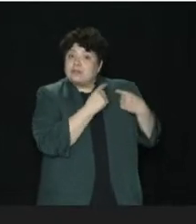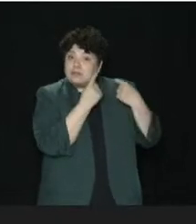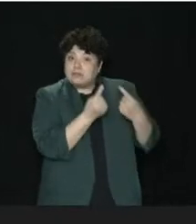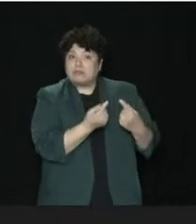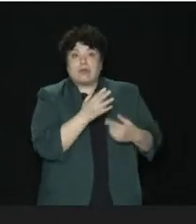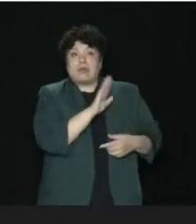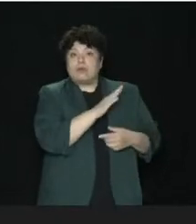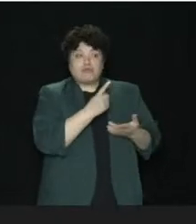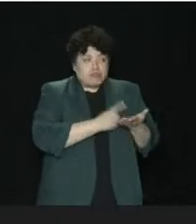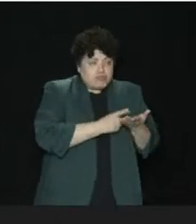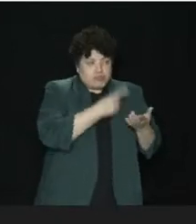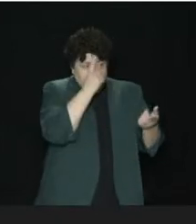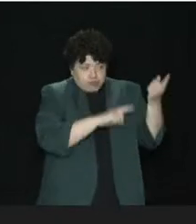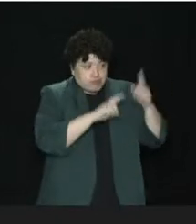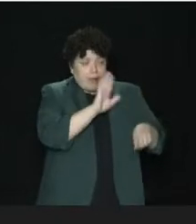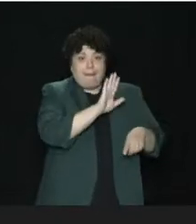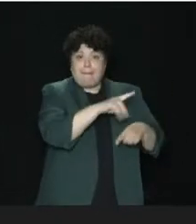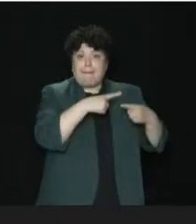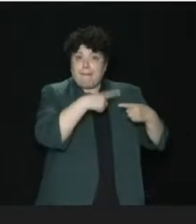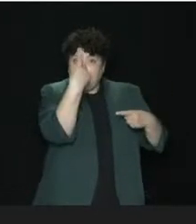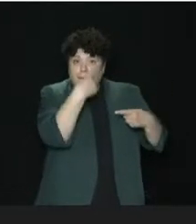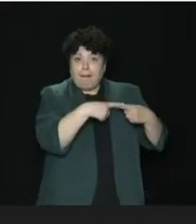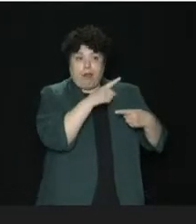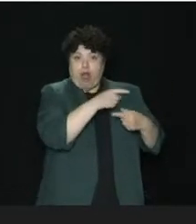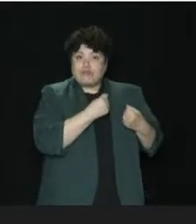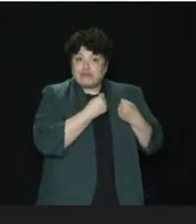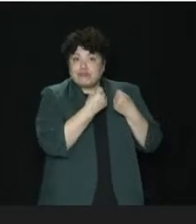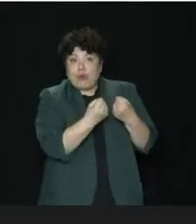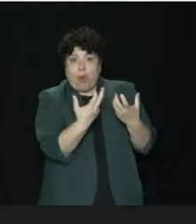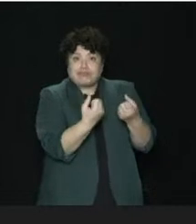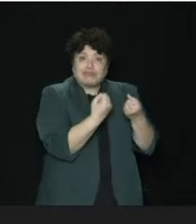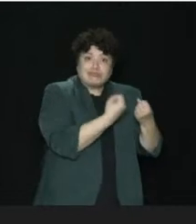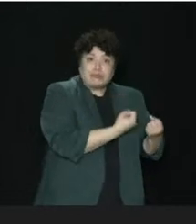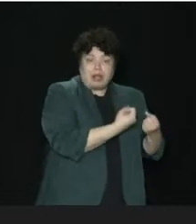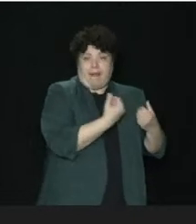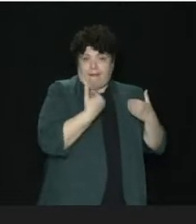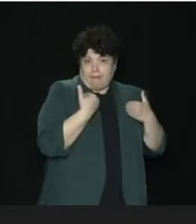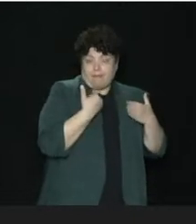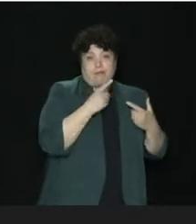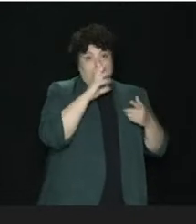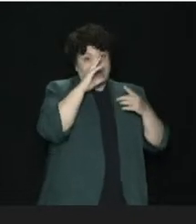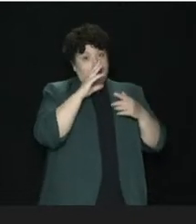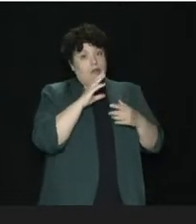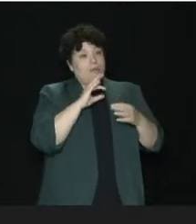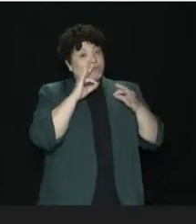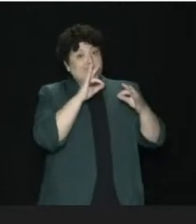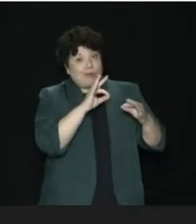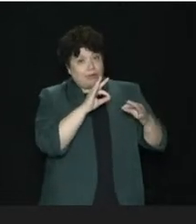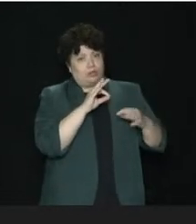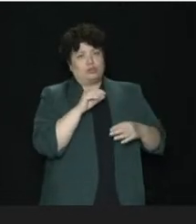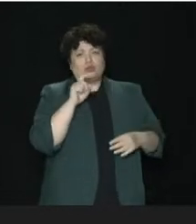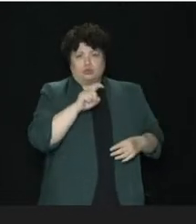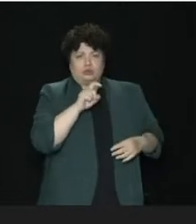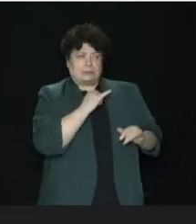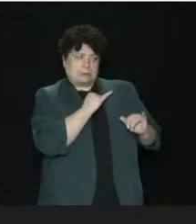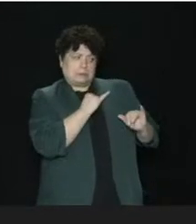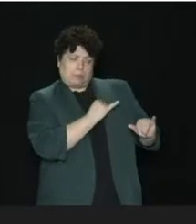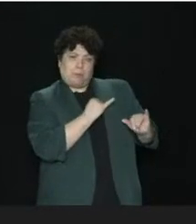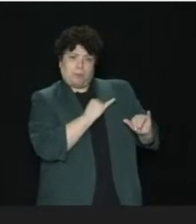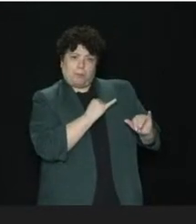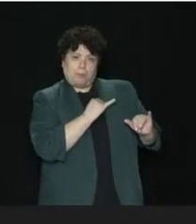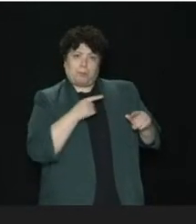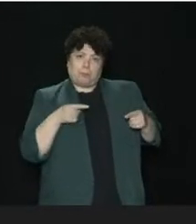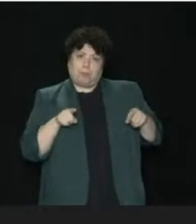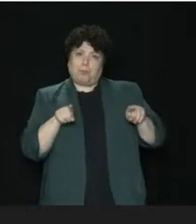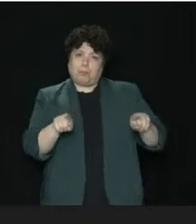land border from the outset. And ideally speaking, we would have similar measures. But our responsibility